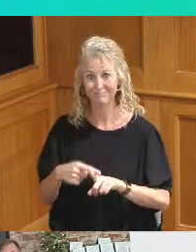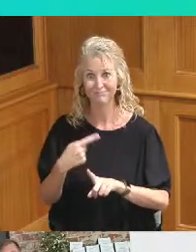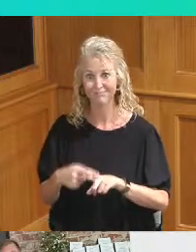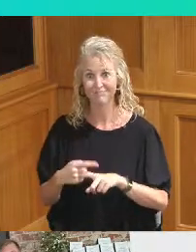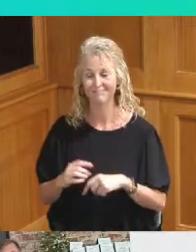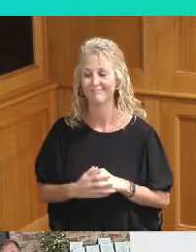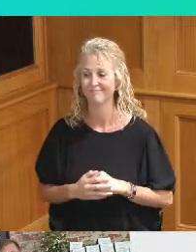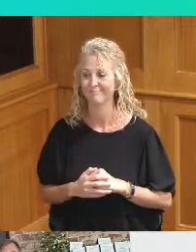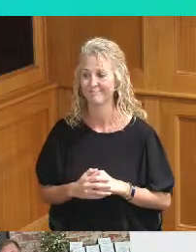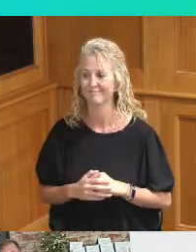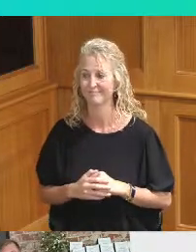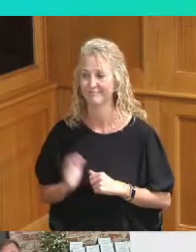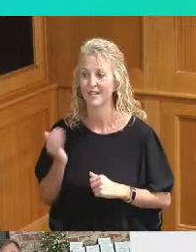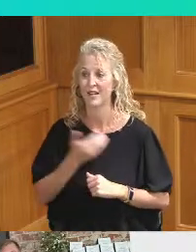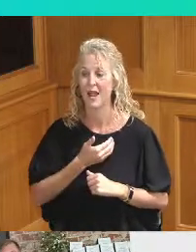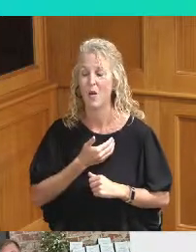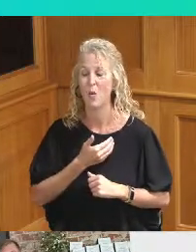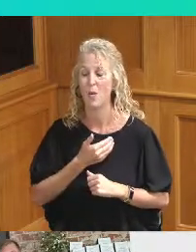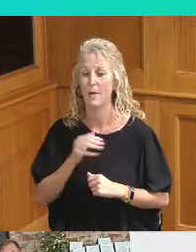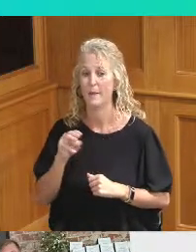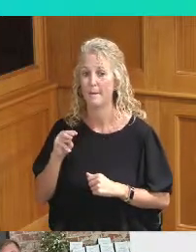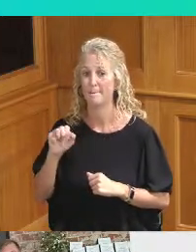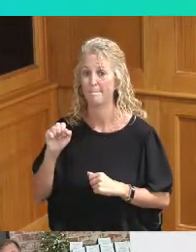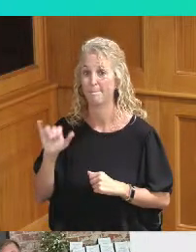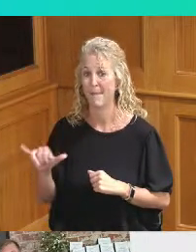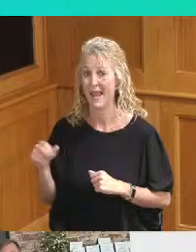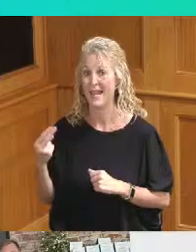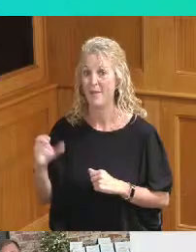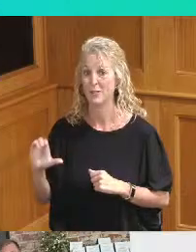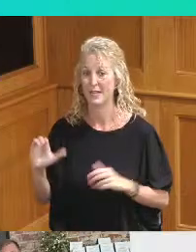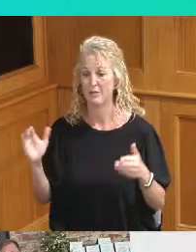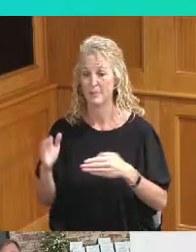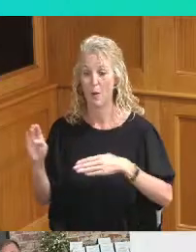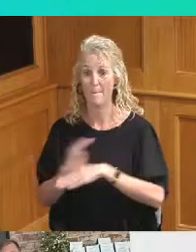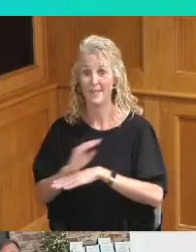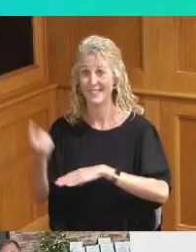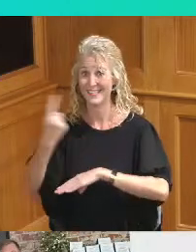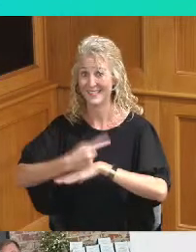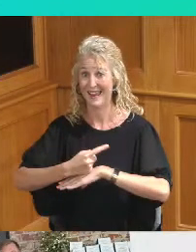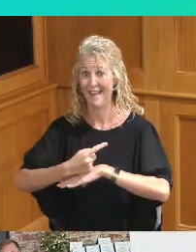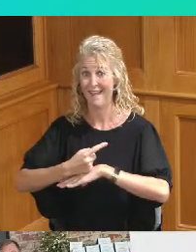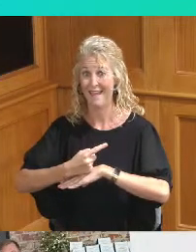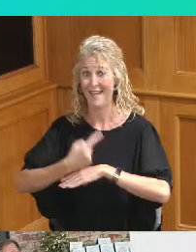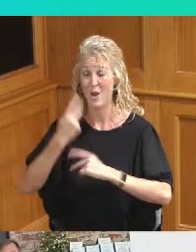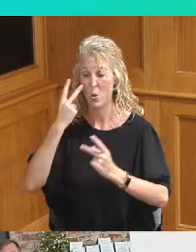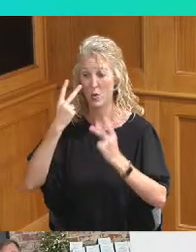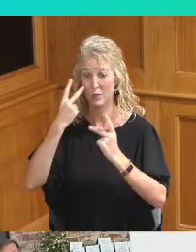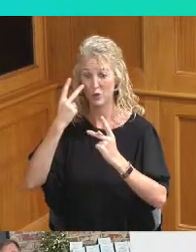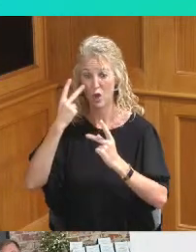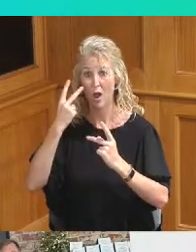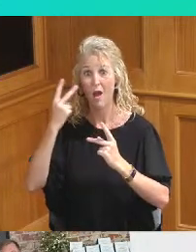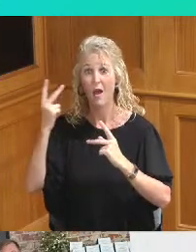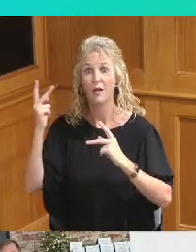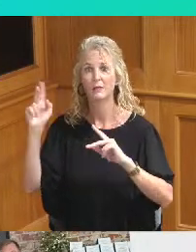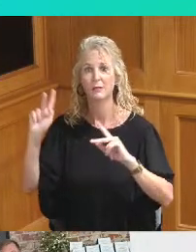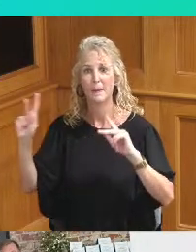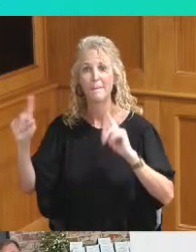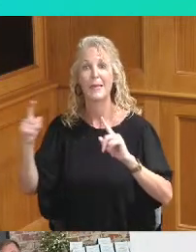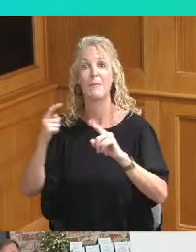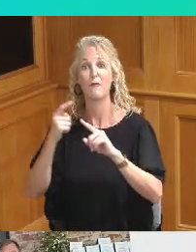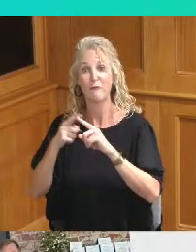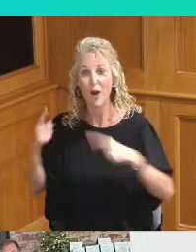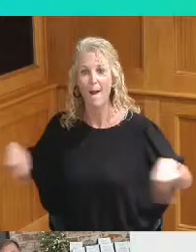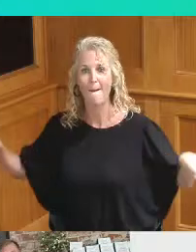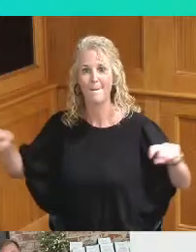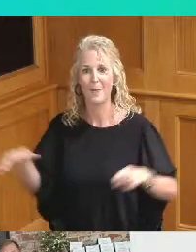at our May Hamilton County Small Business Day event, we saw outsized representation from Mount Healthy